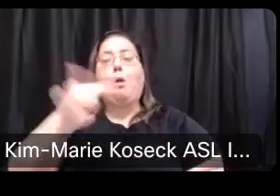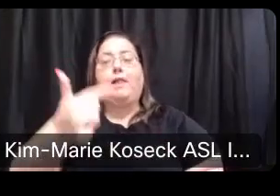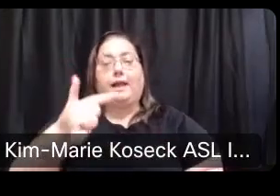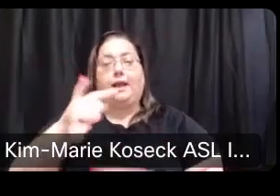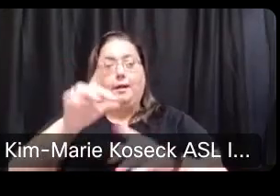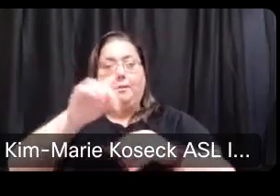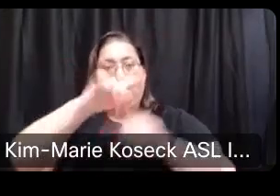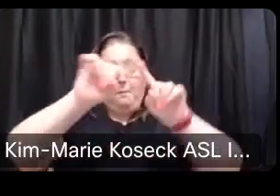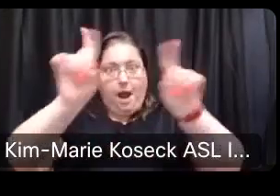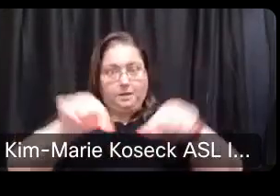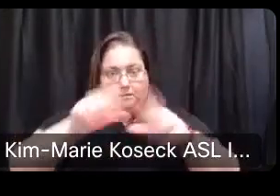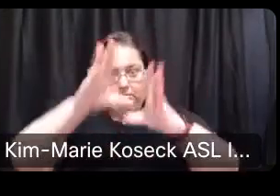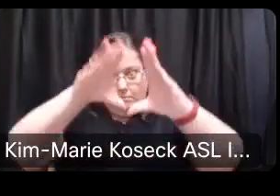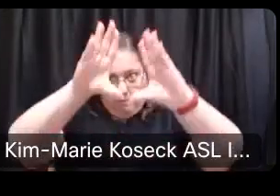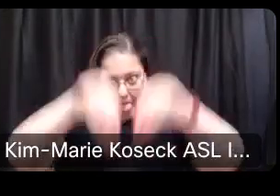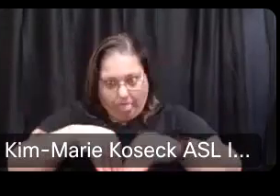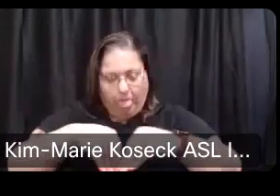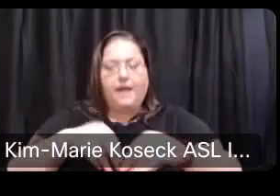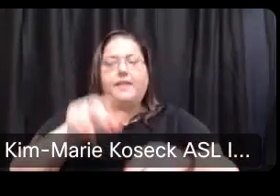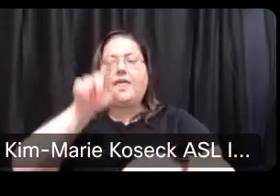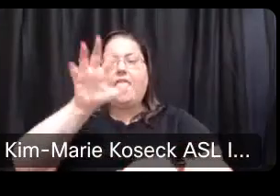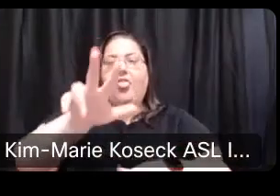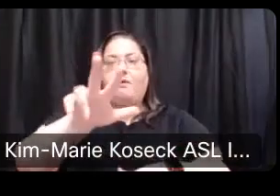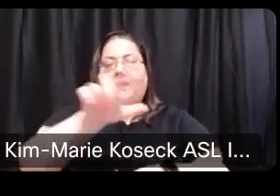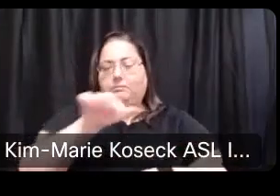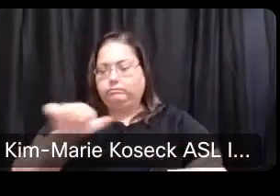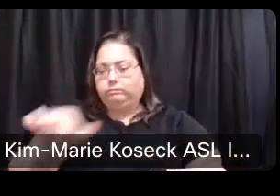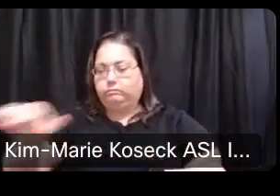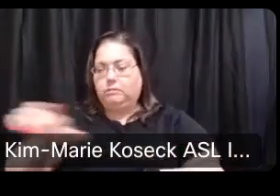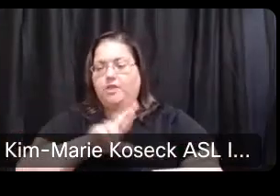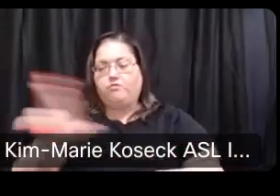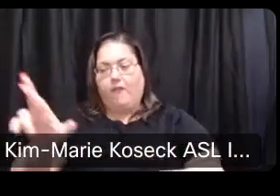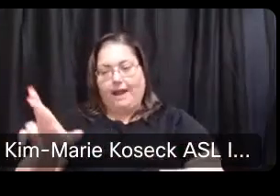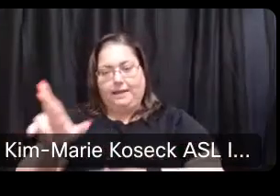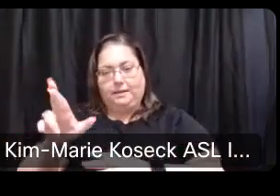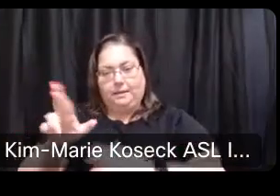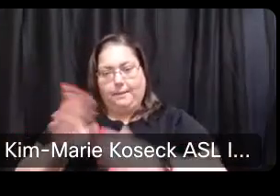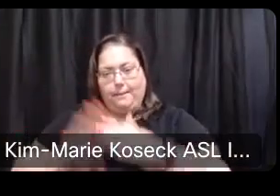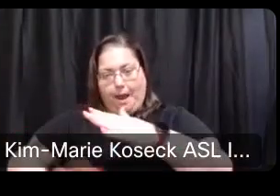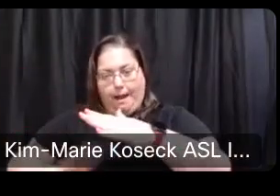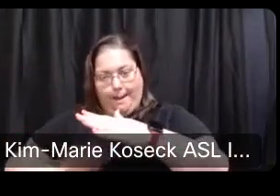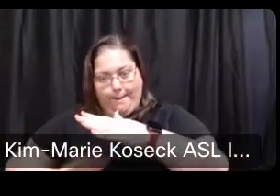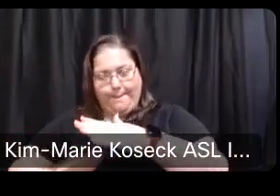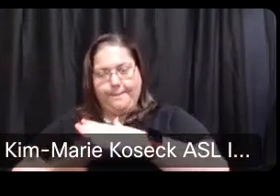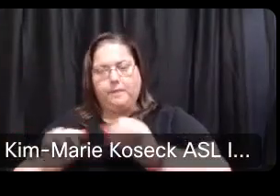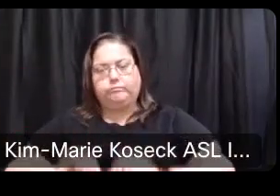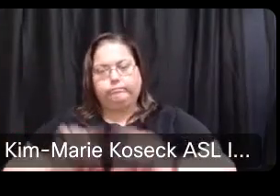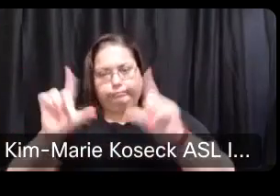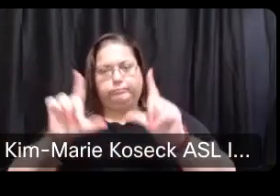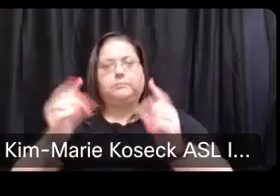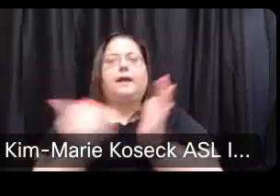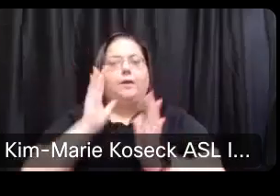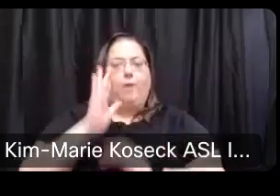disappears, you can click on the 3 dots on the bottom right, and the polling feature will get back onto your